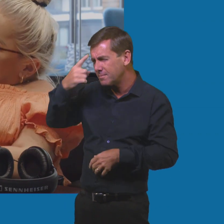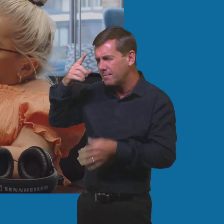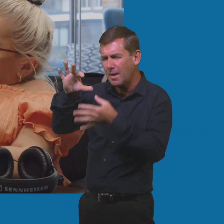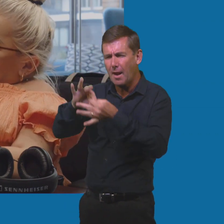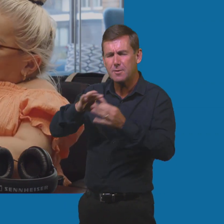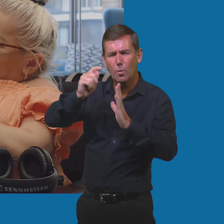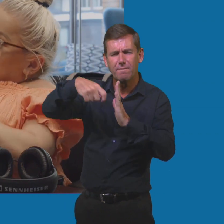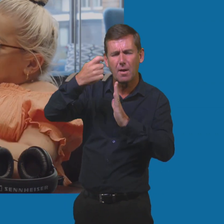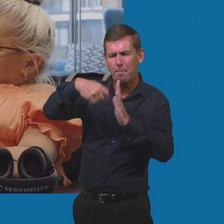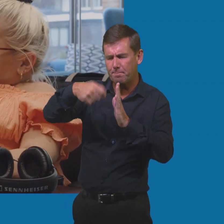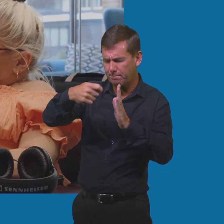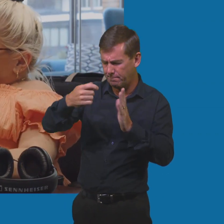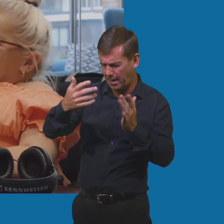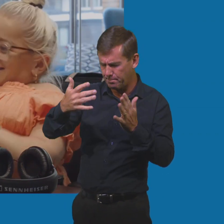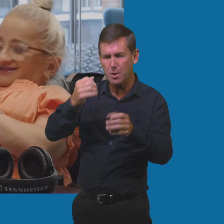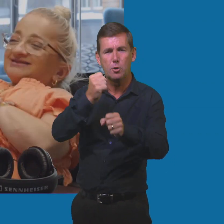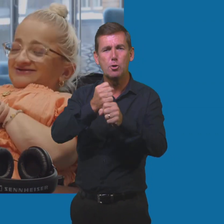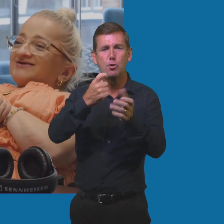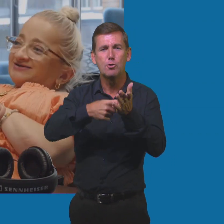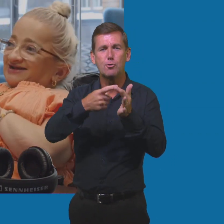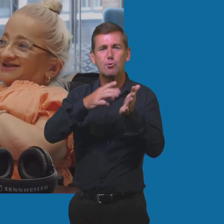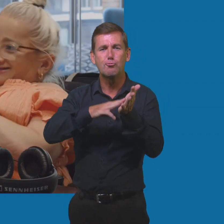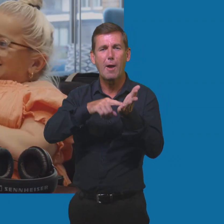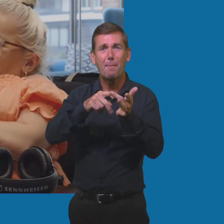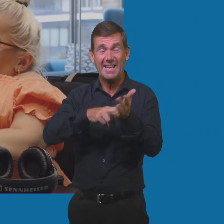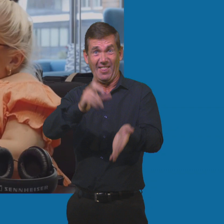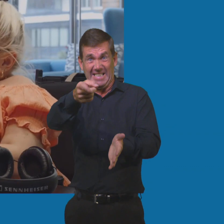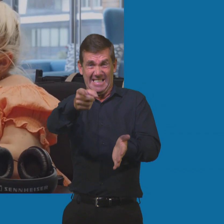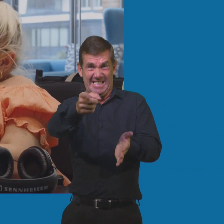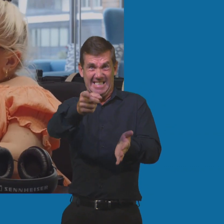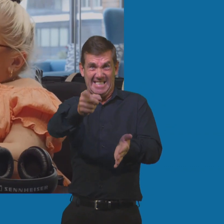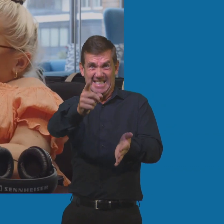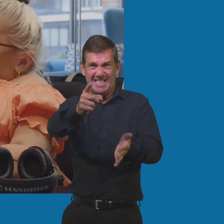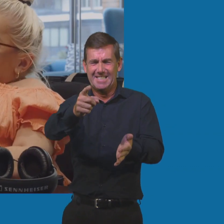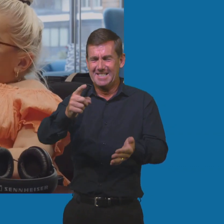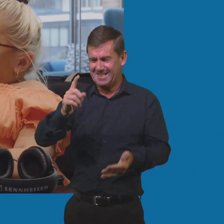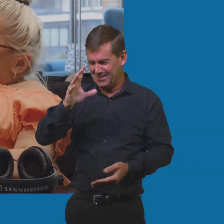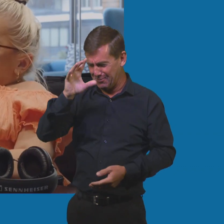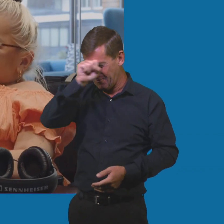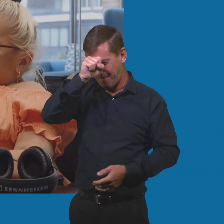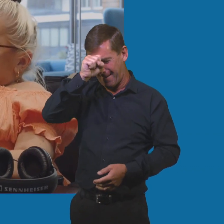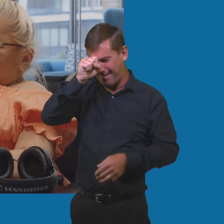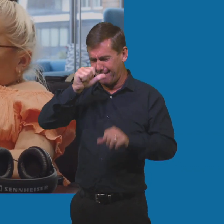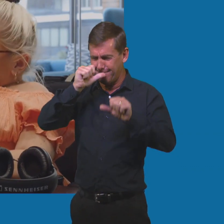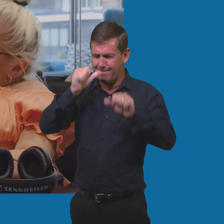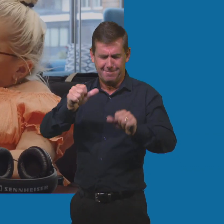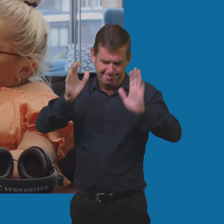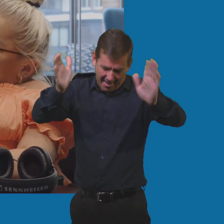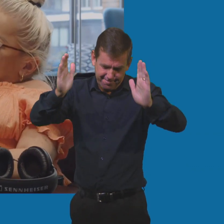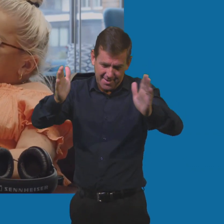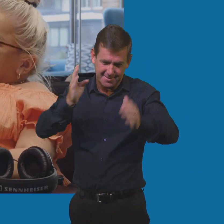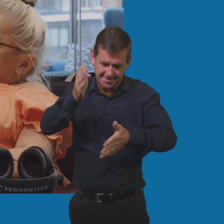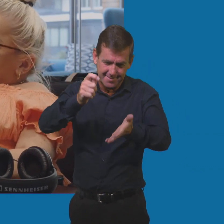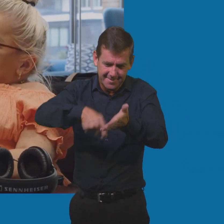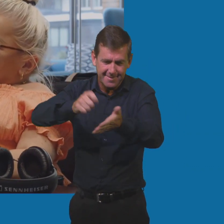film? Gremlins. Yes. Oh my goodness. Yes. So I remember, I love that. I had to get a